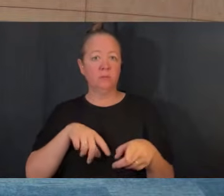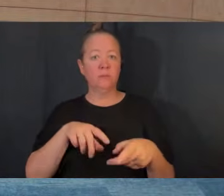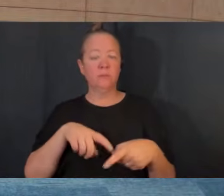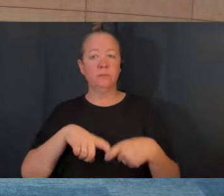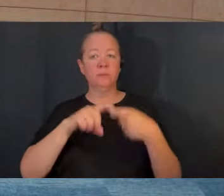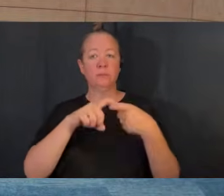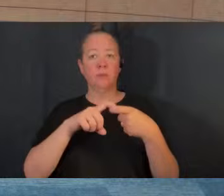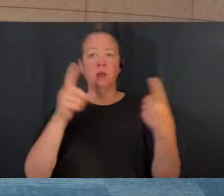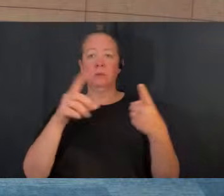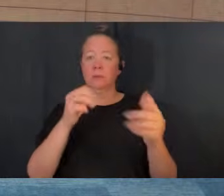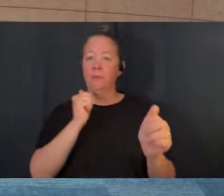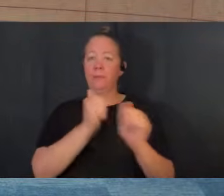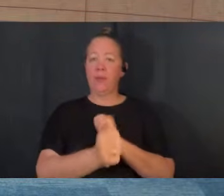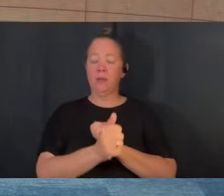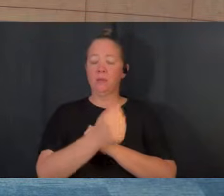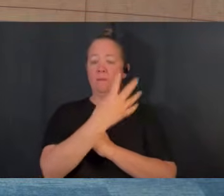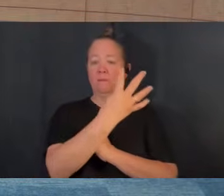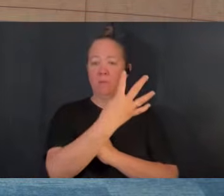4-0.